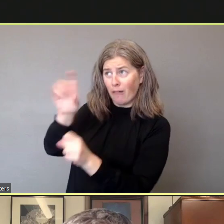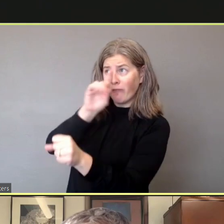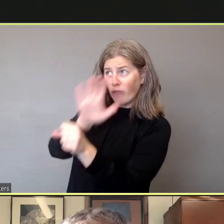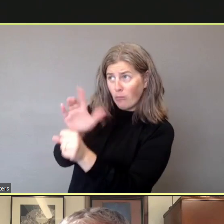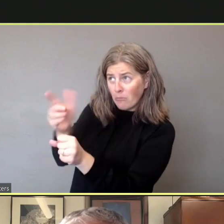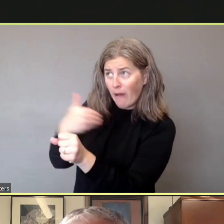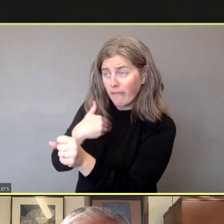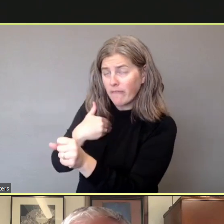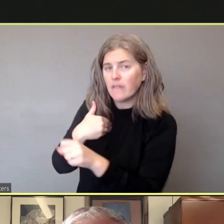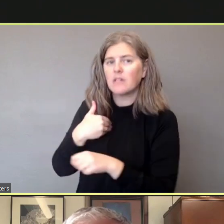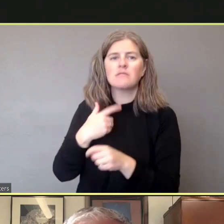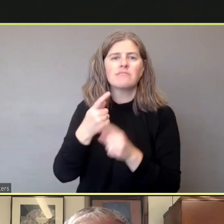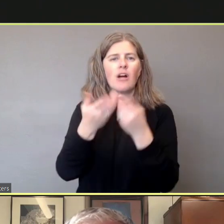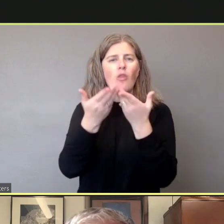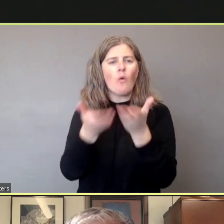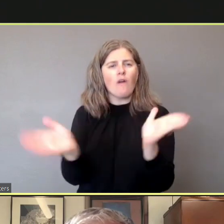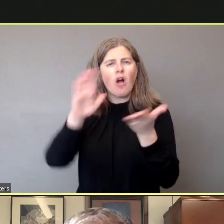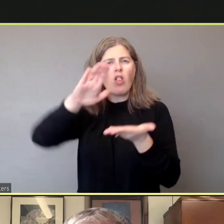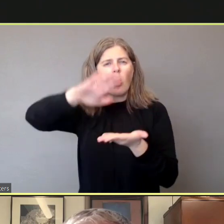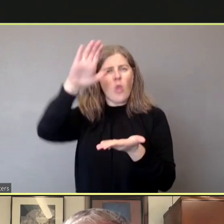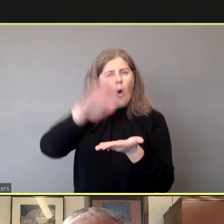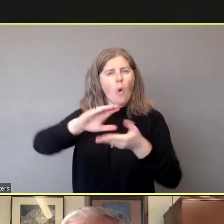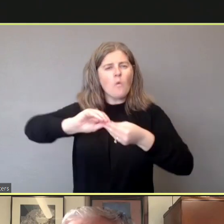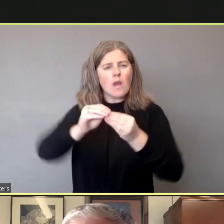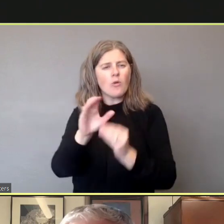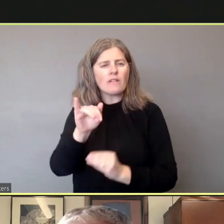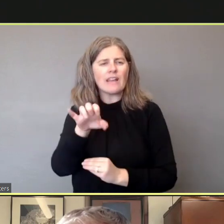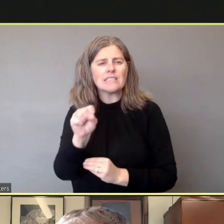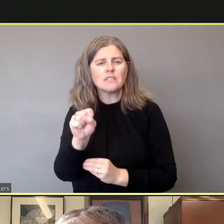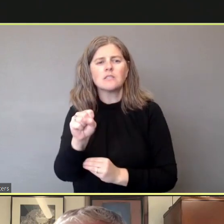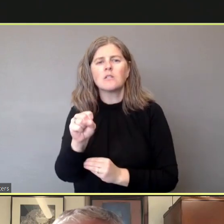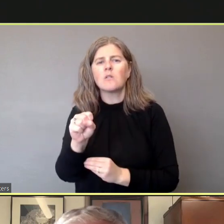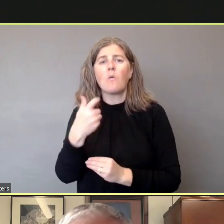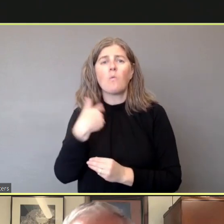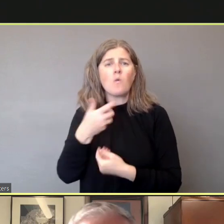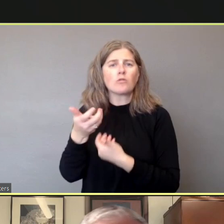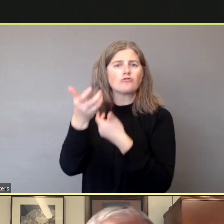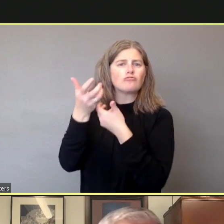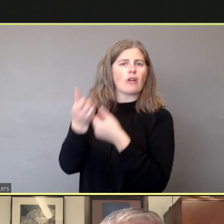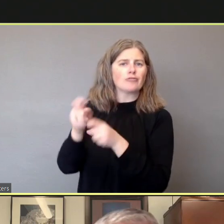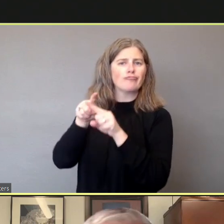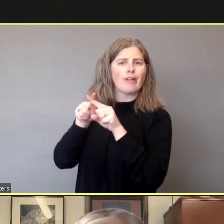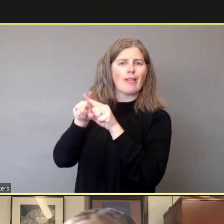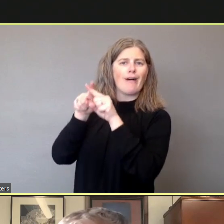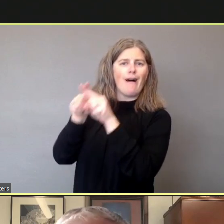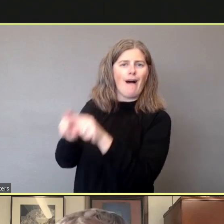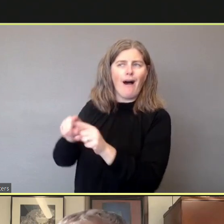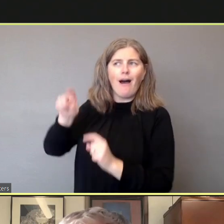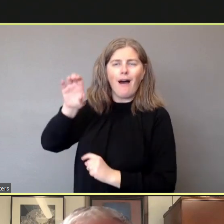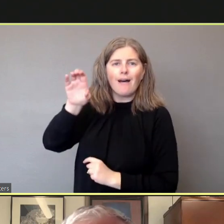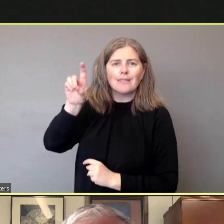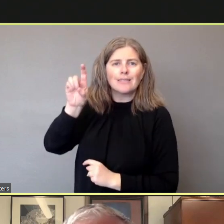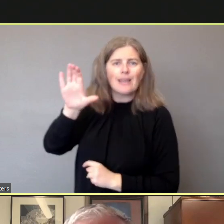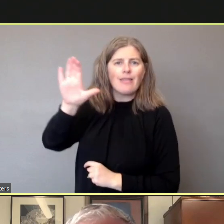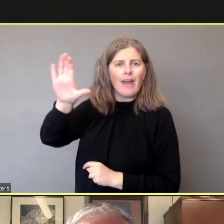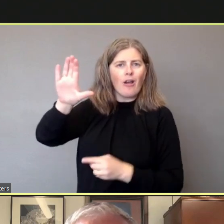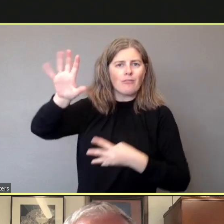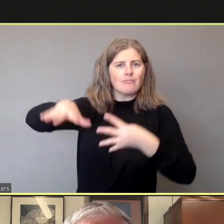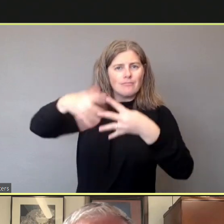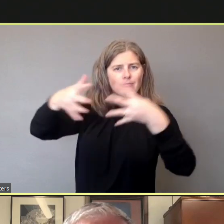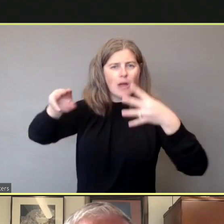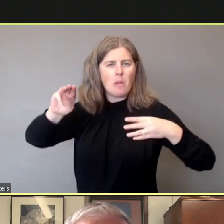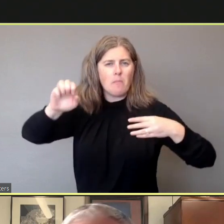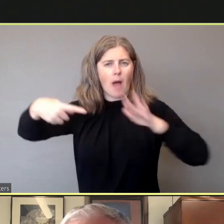But because of the overall low number of cases, we are just going to rely, as we're doing today, on the CDC map to report